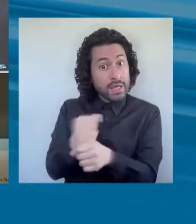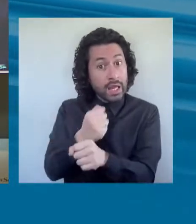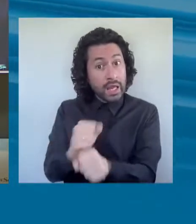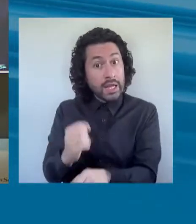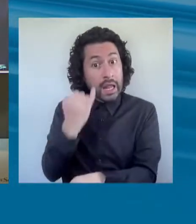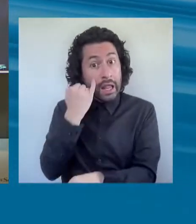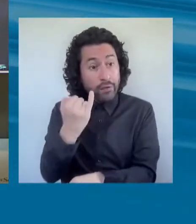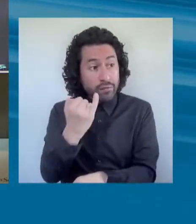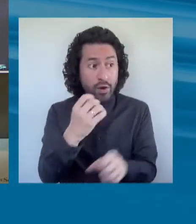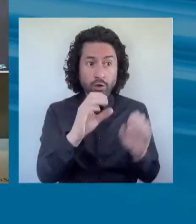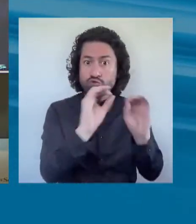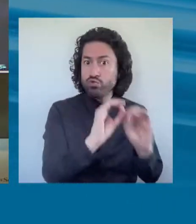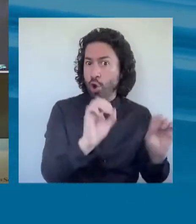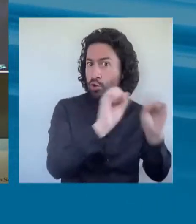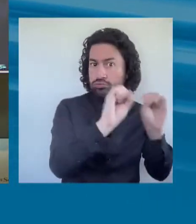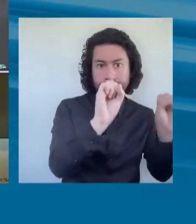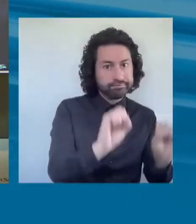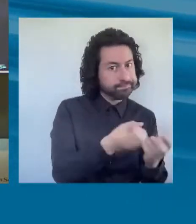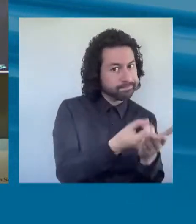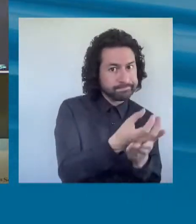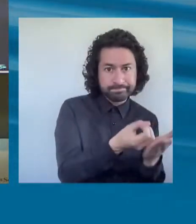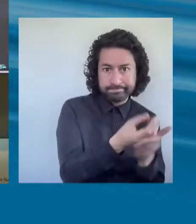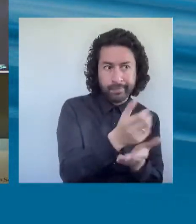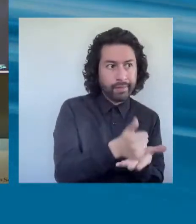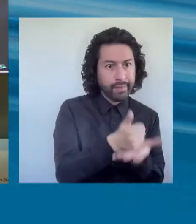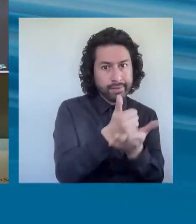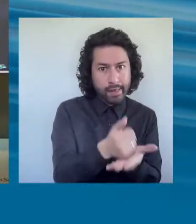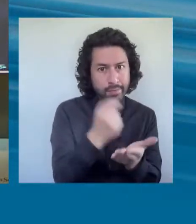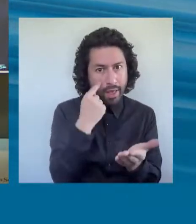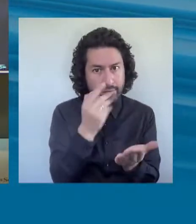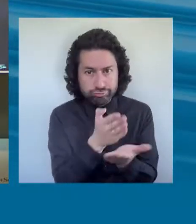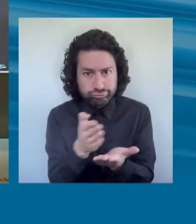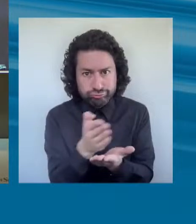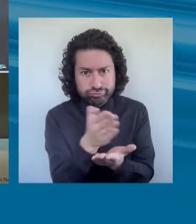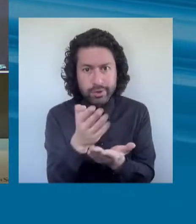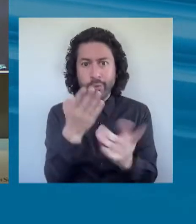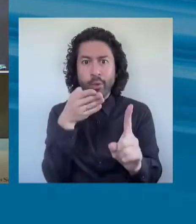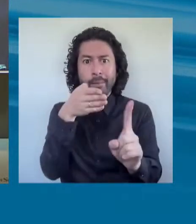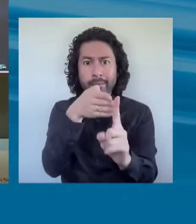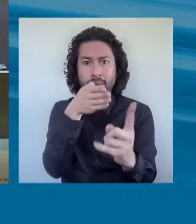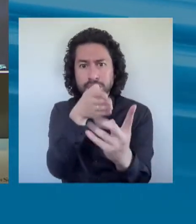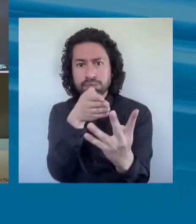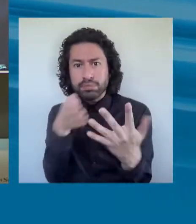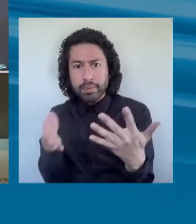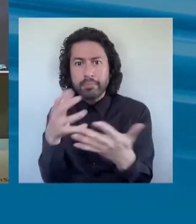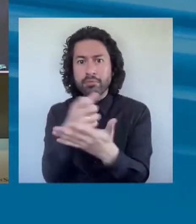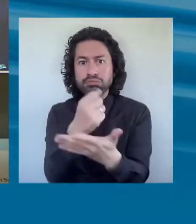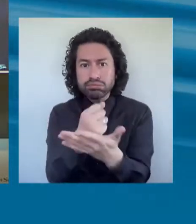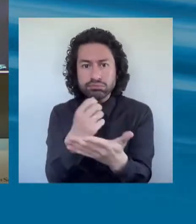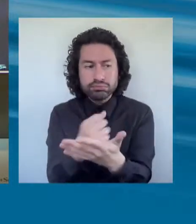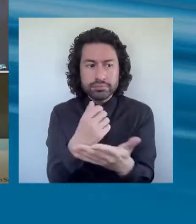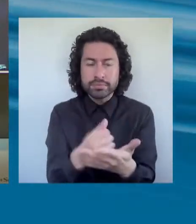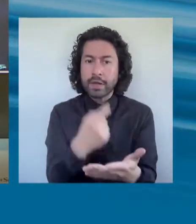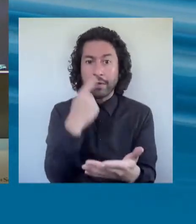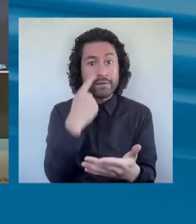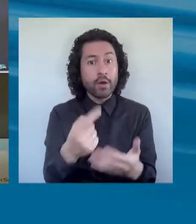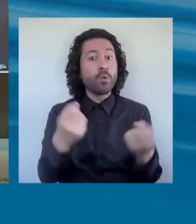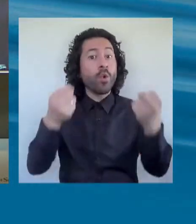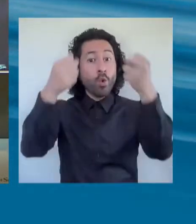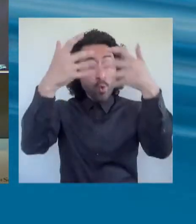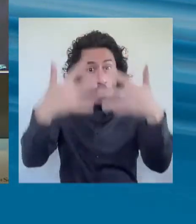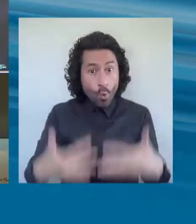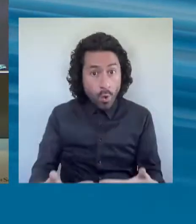We need to have information systems, data gathering that can help us